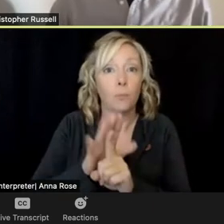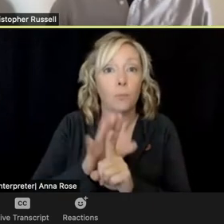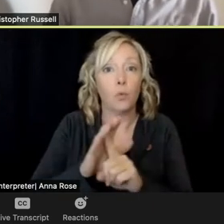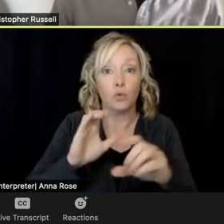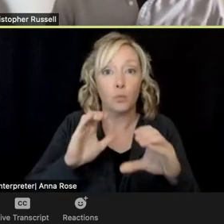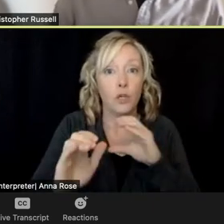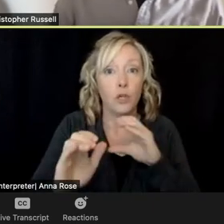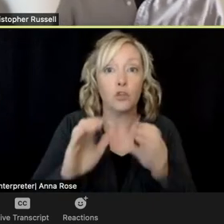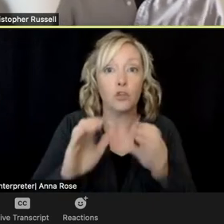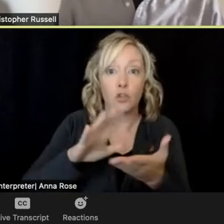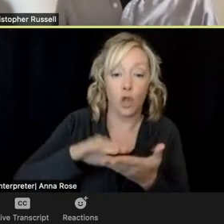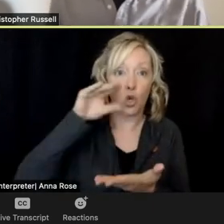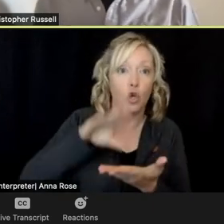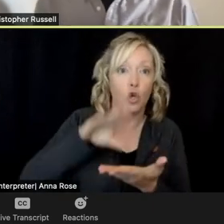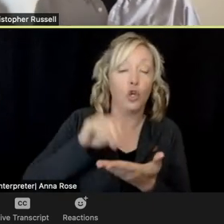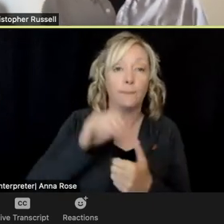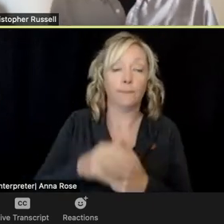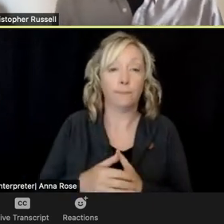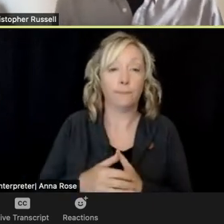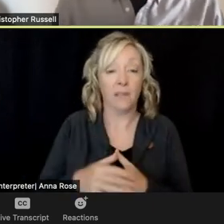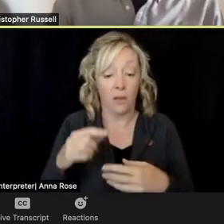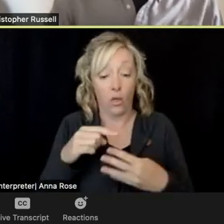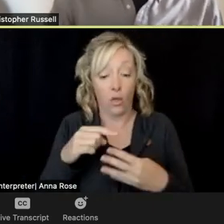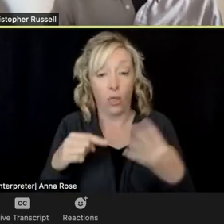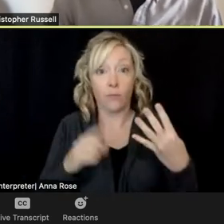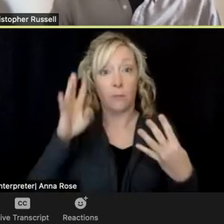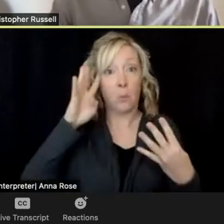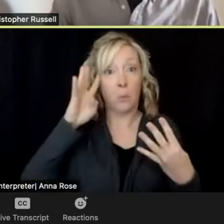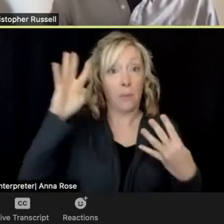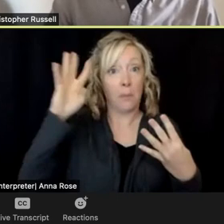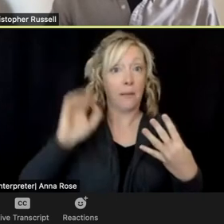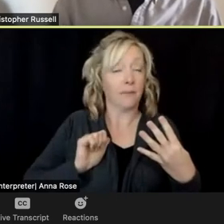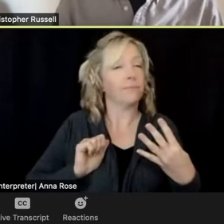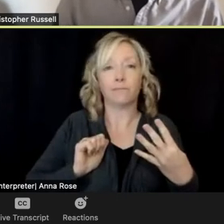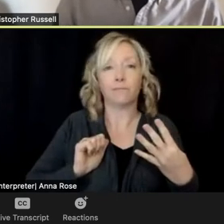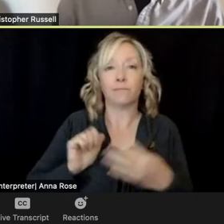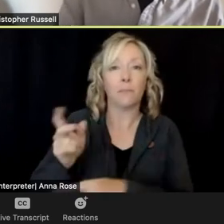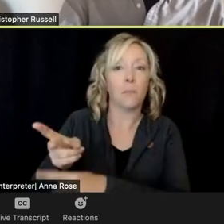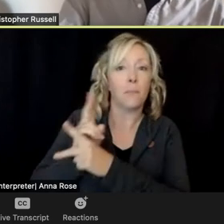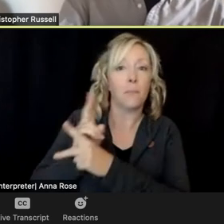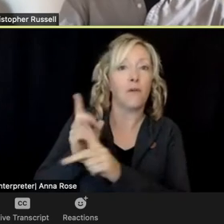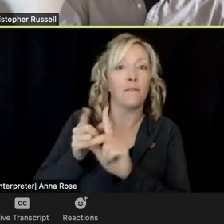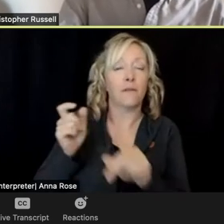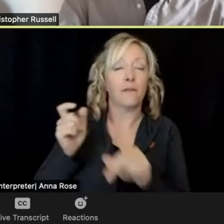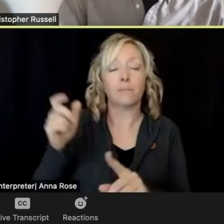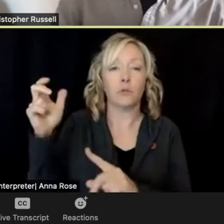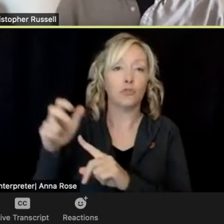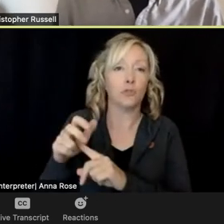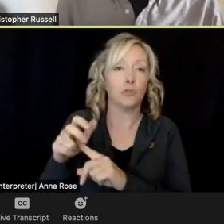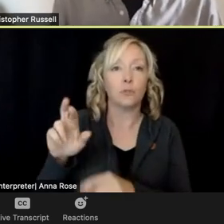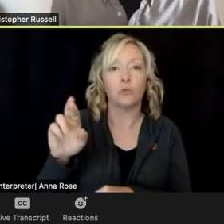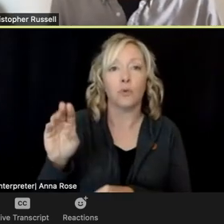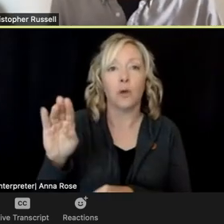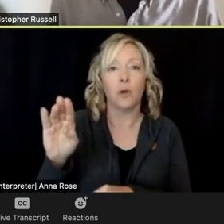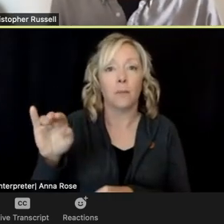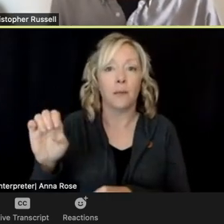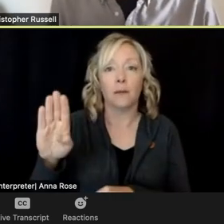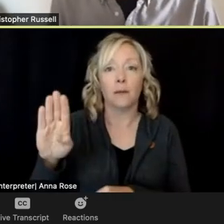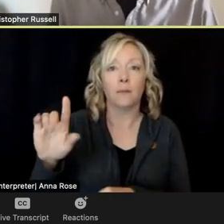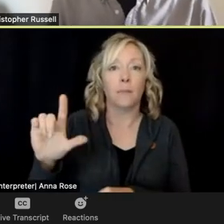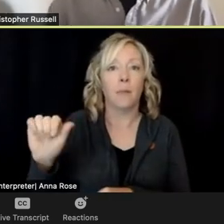Okay. And I didn't make all this up. I borrowed it from the great Ravi Bleha, and a lot of this stuff is on